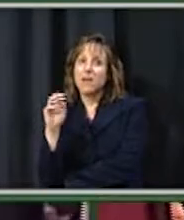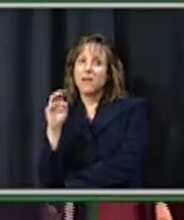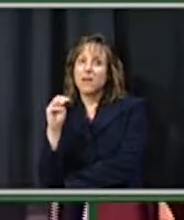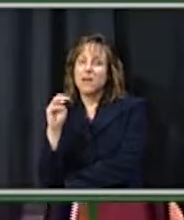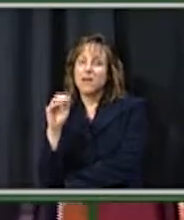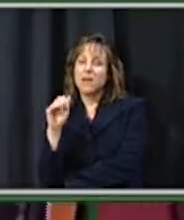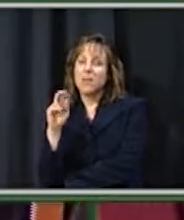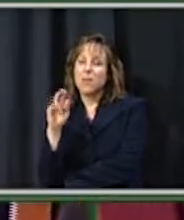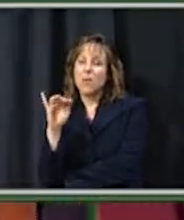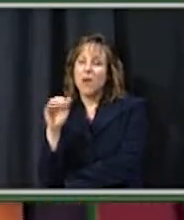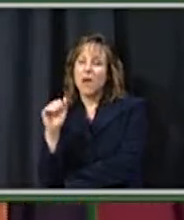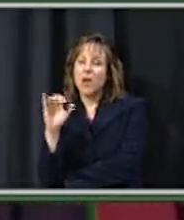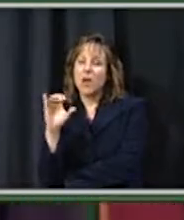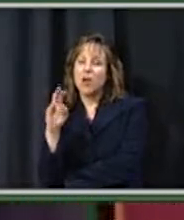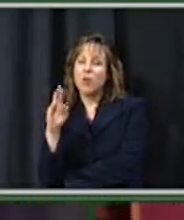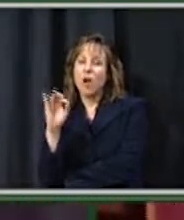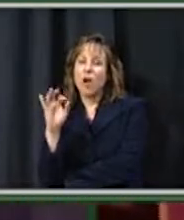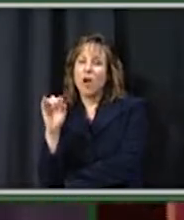Mariah Cross.